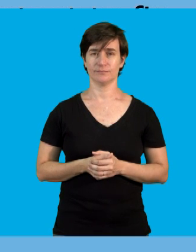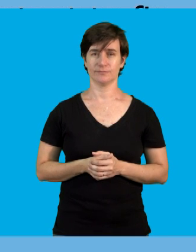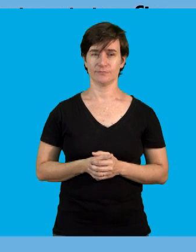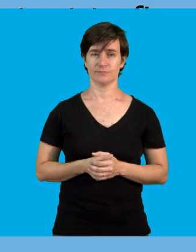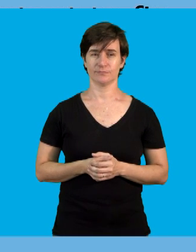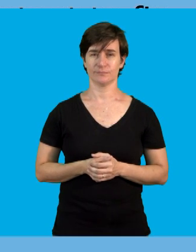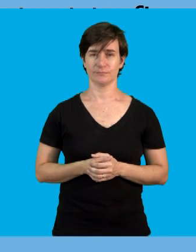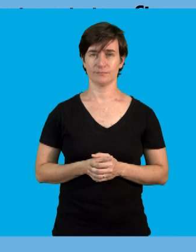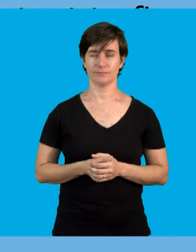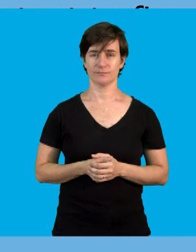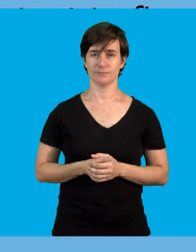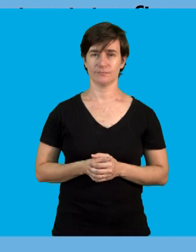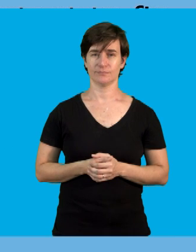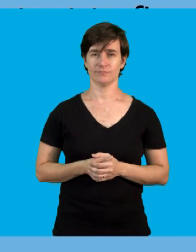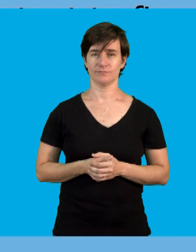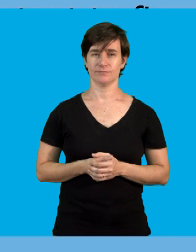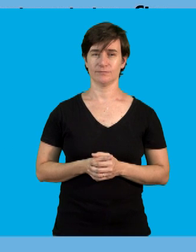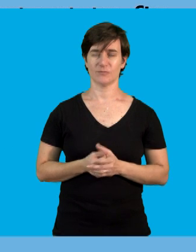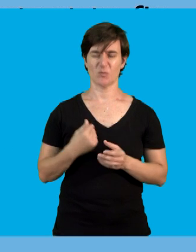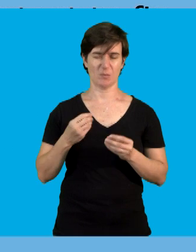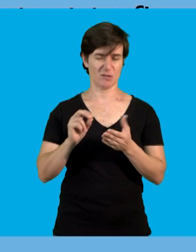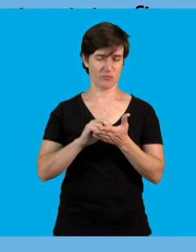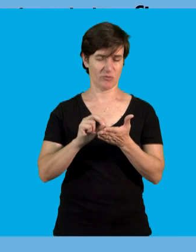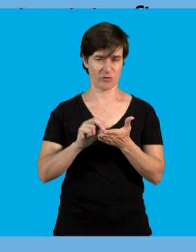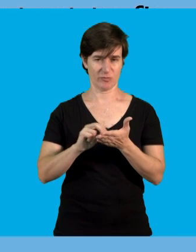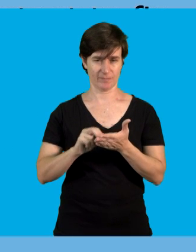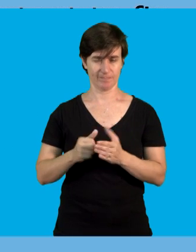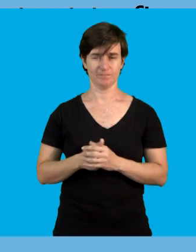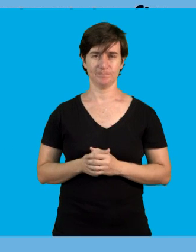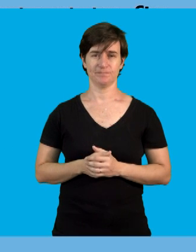and it can also pose danger.